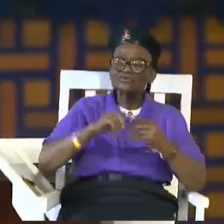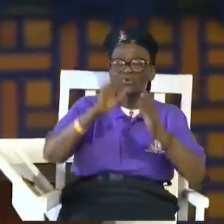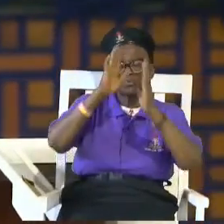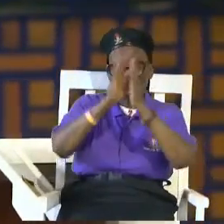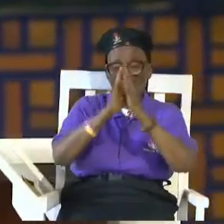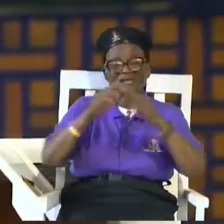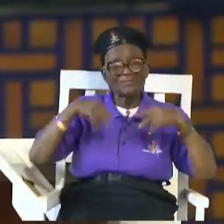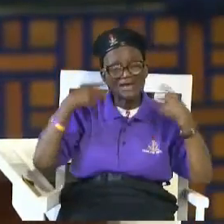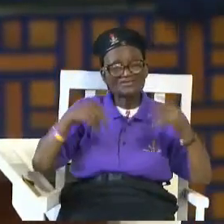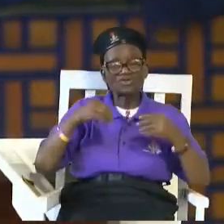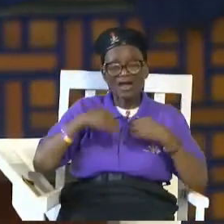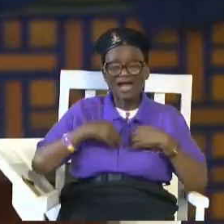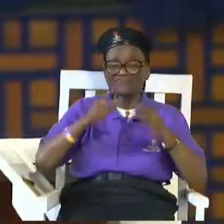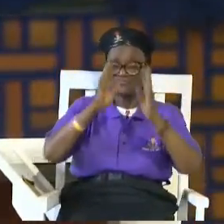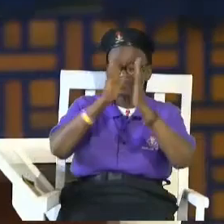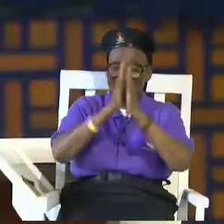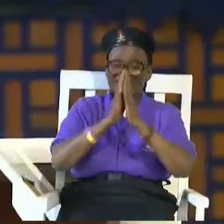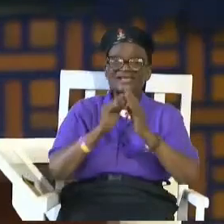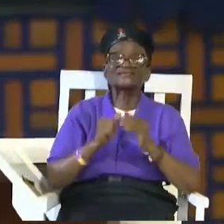has prayed.